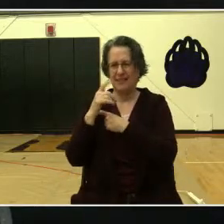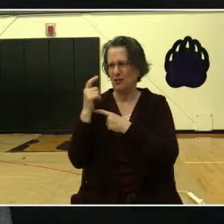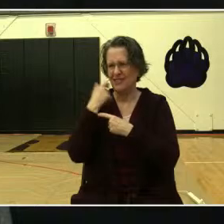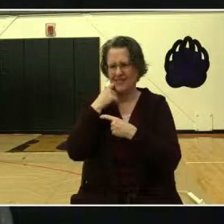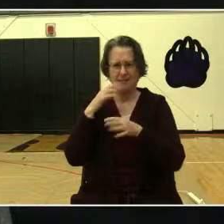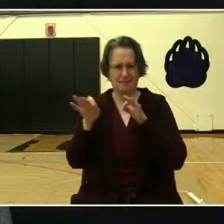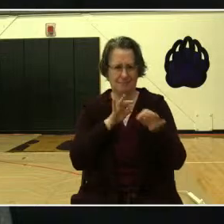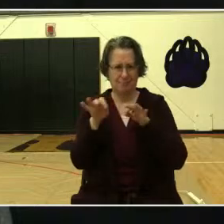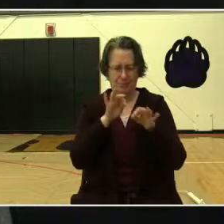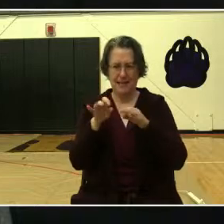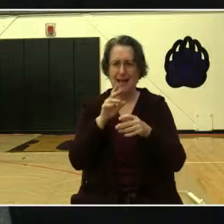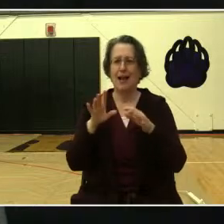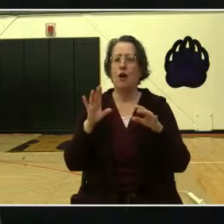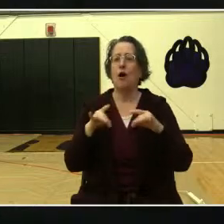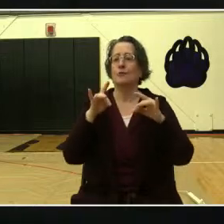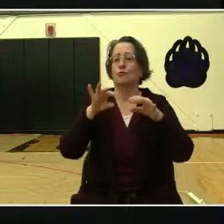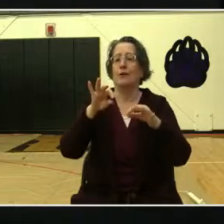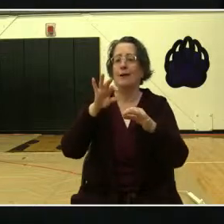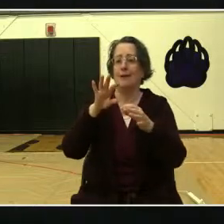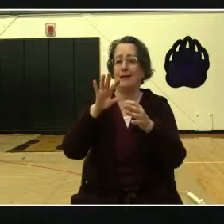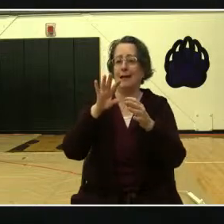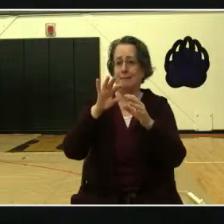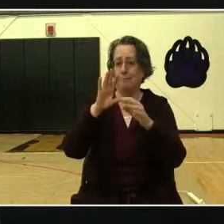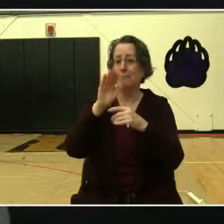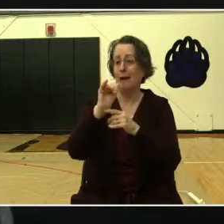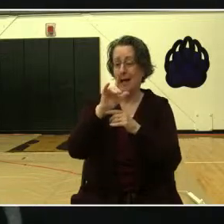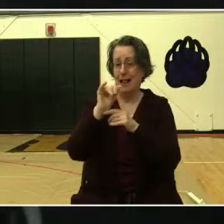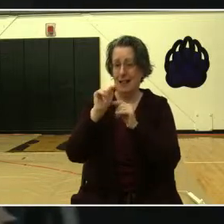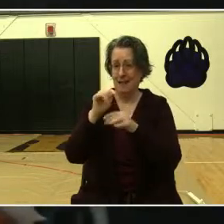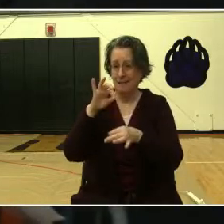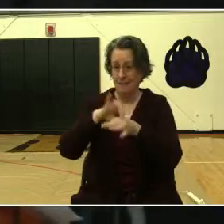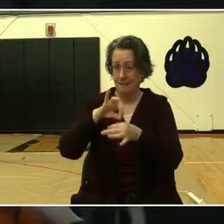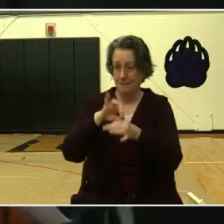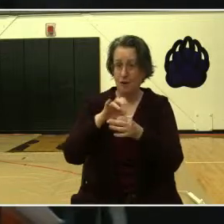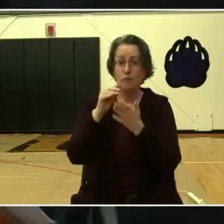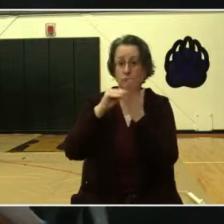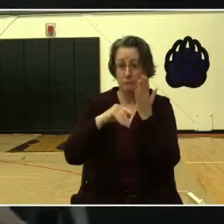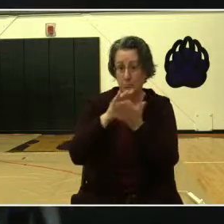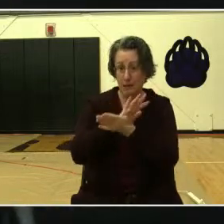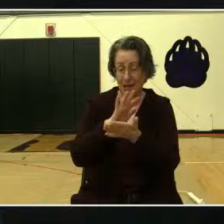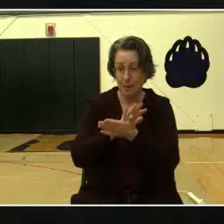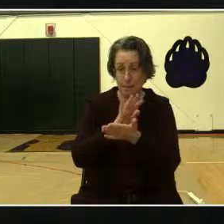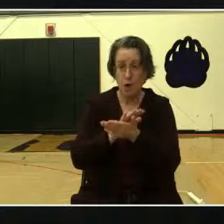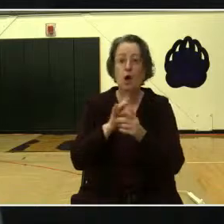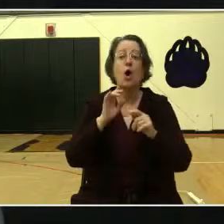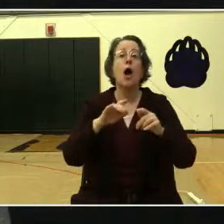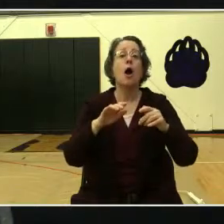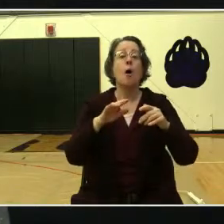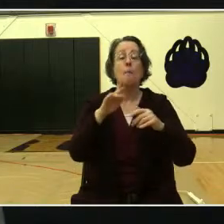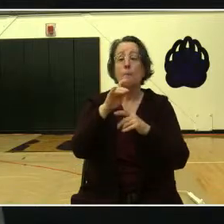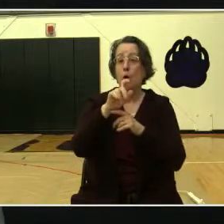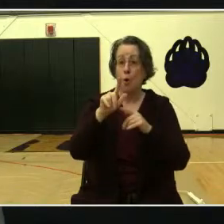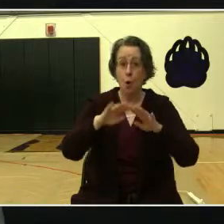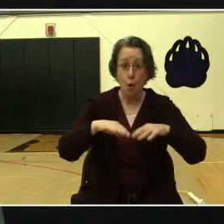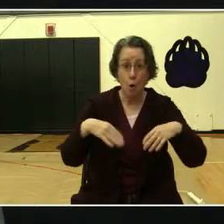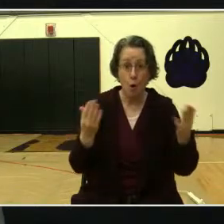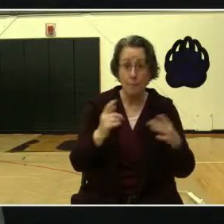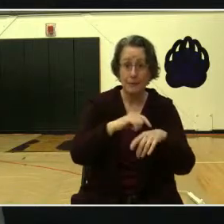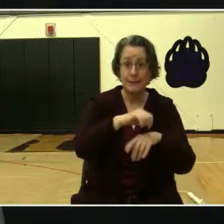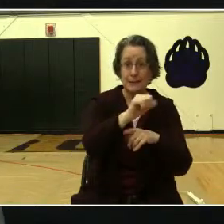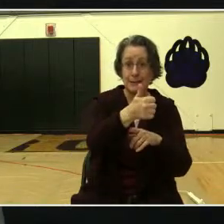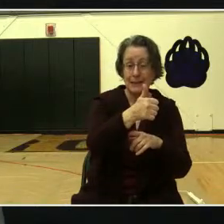at 10:00 polls close a half hour after this town meeting adjourns is there any